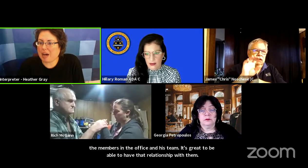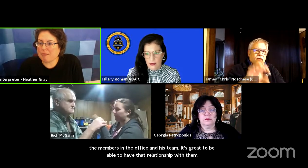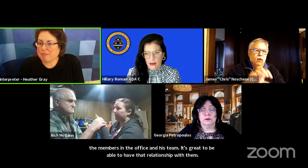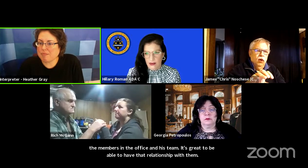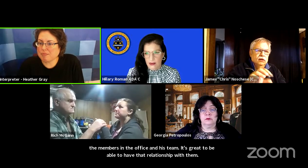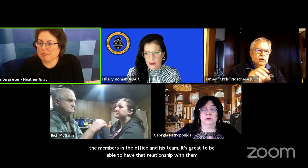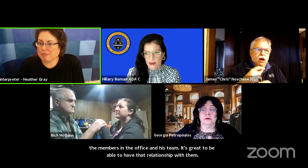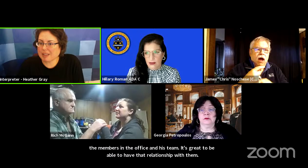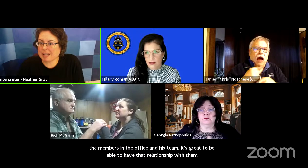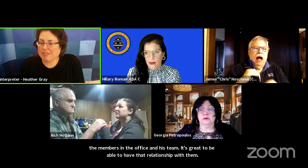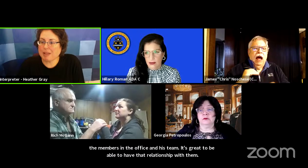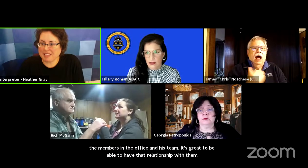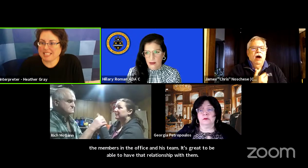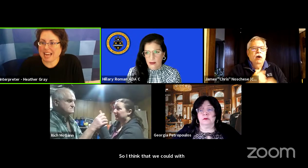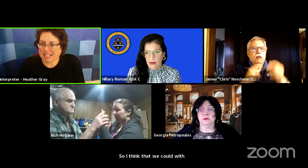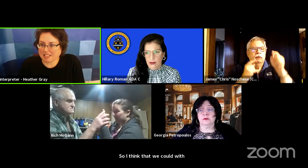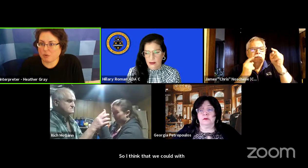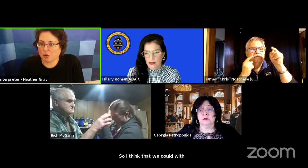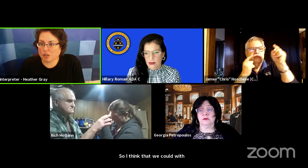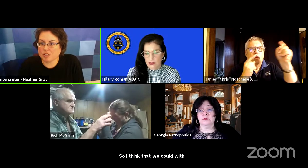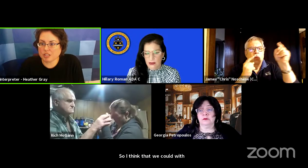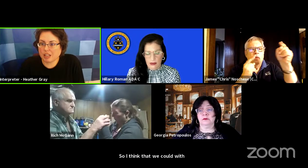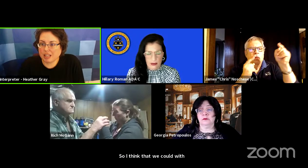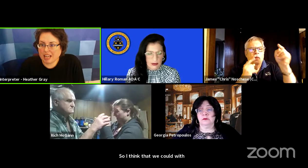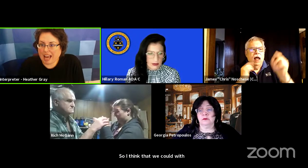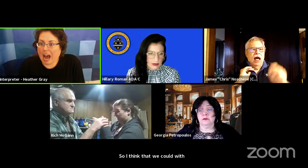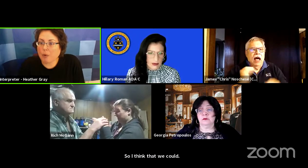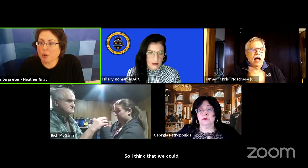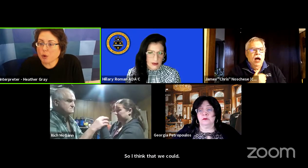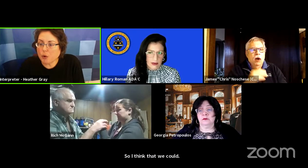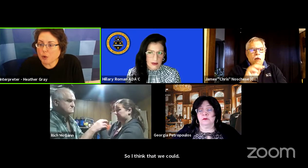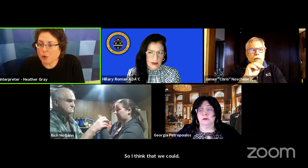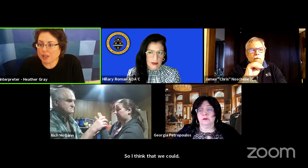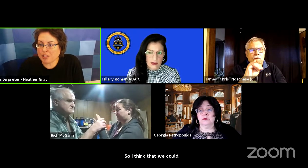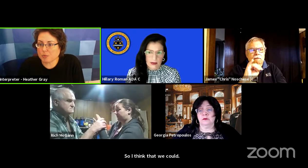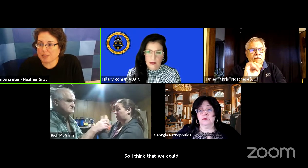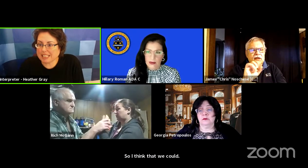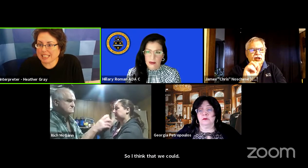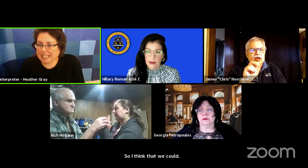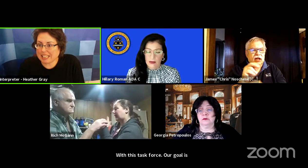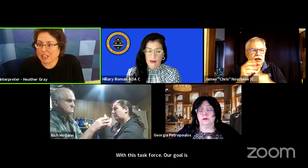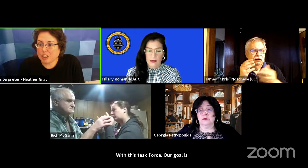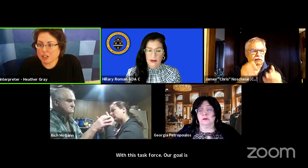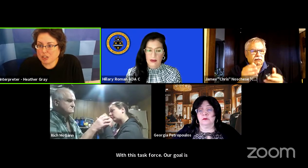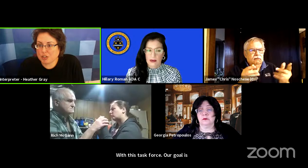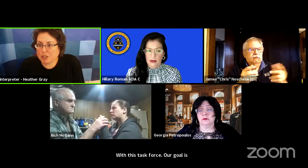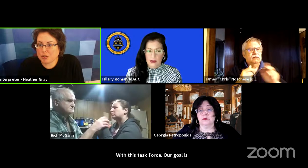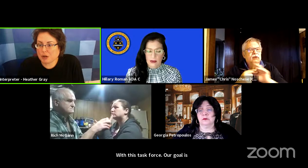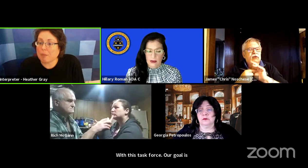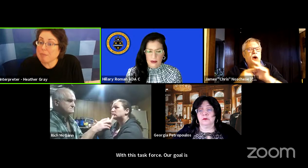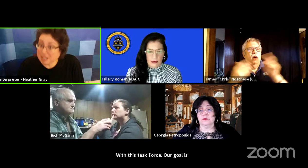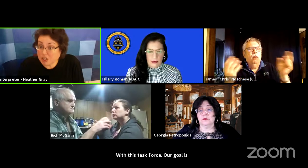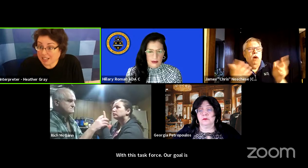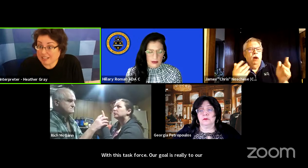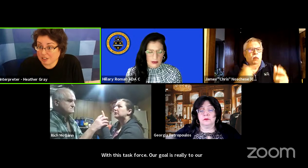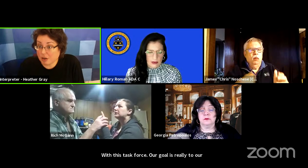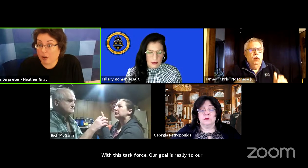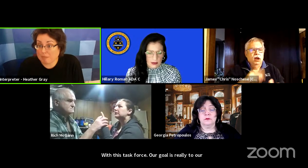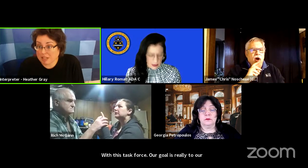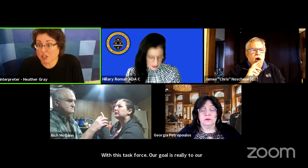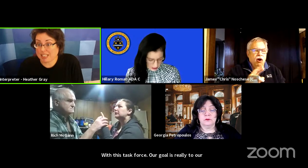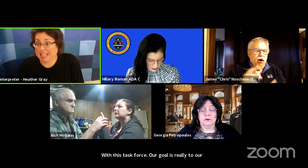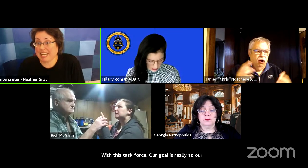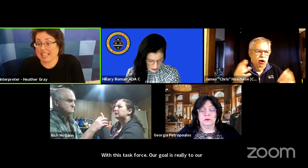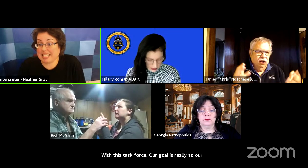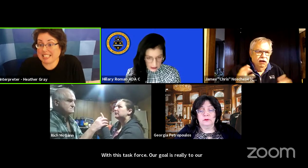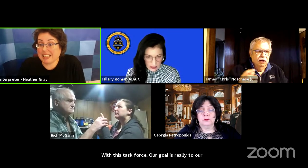could, with this task force, our goal is really to our mission. You know,